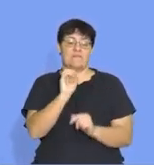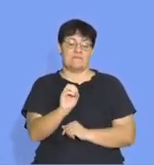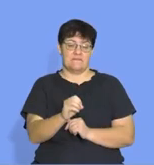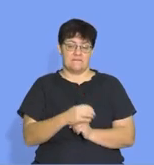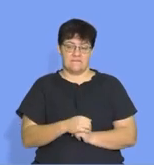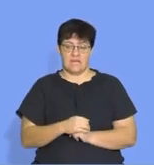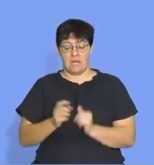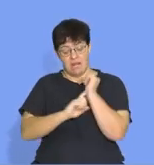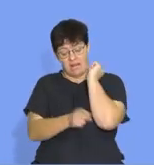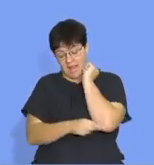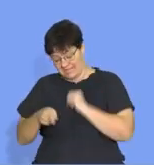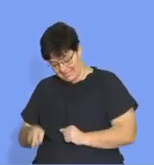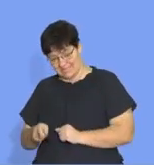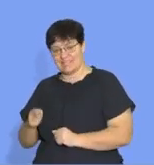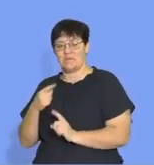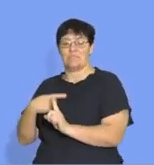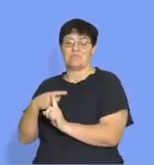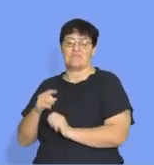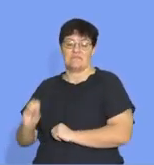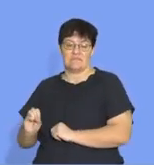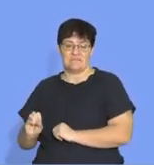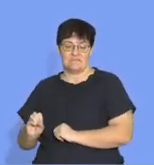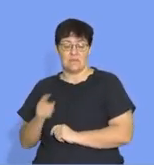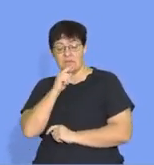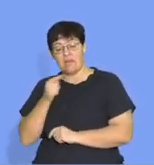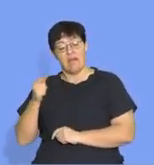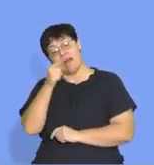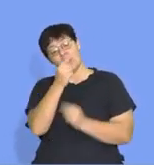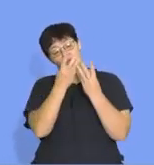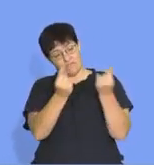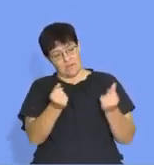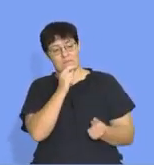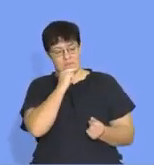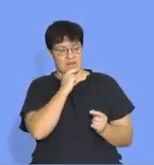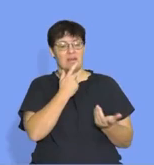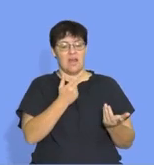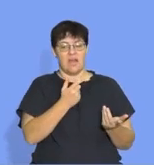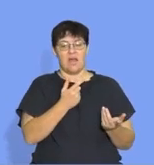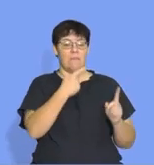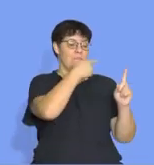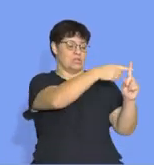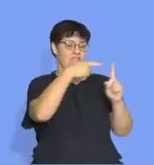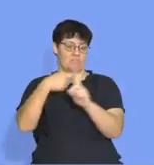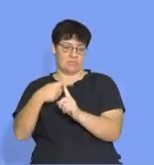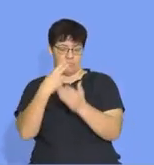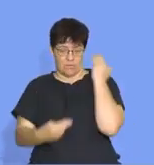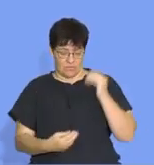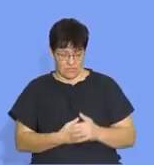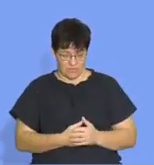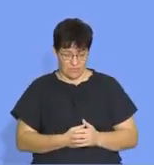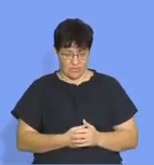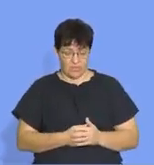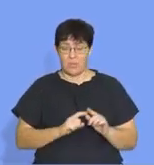my last term is a positive. It means my solution will have two brackets that are positive. But if it